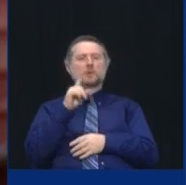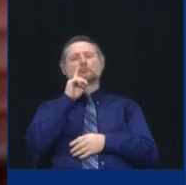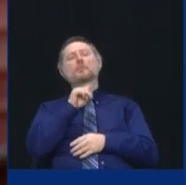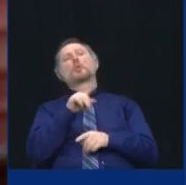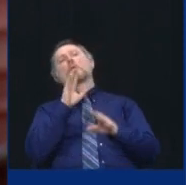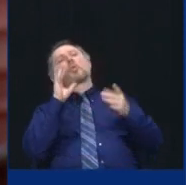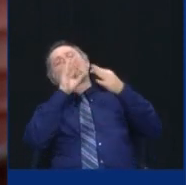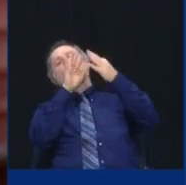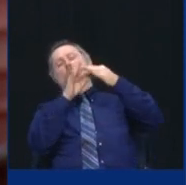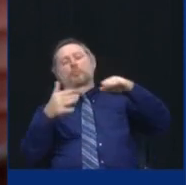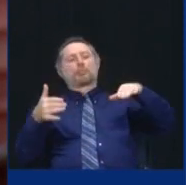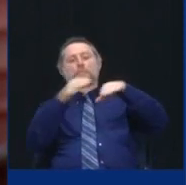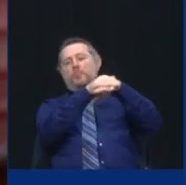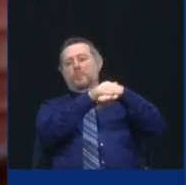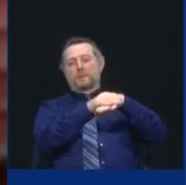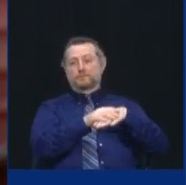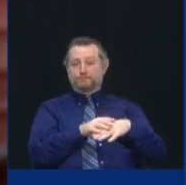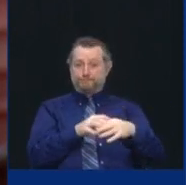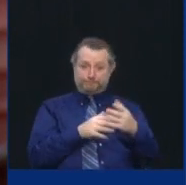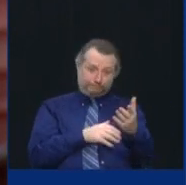Oh, it is, what is it?